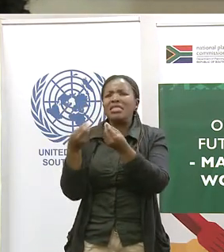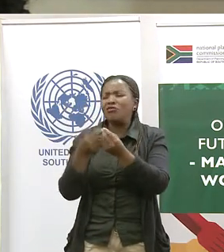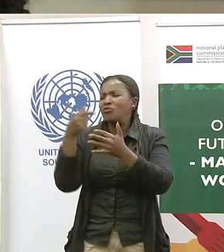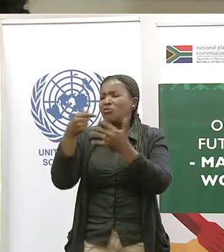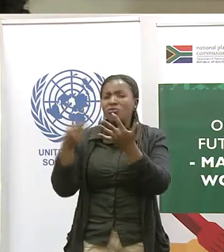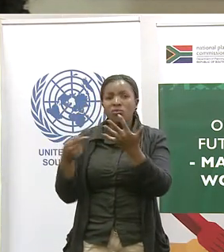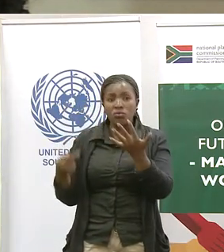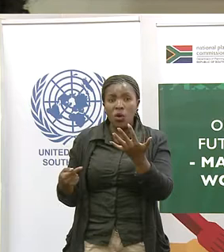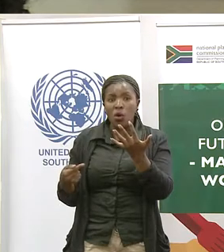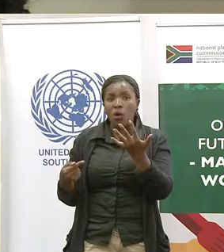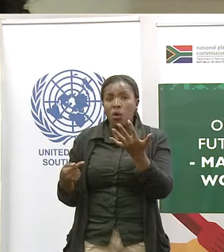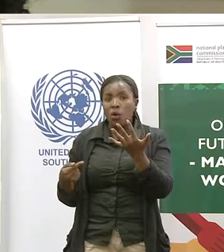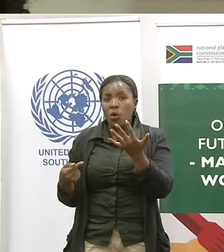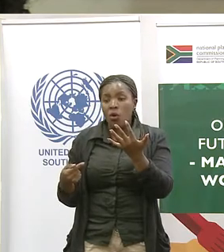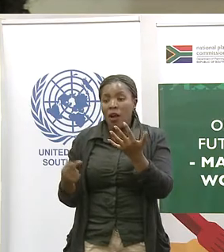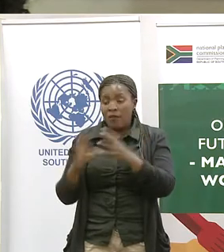But